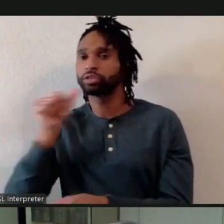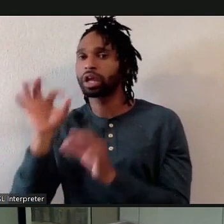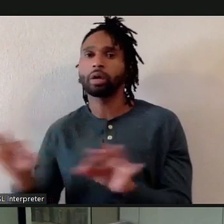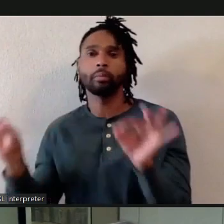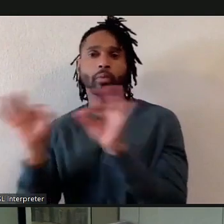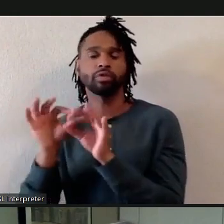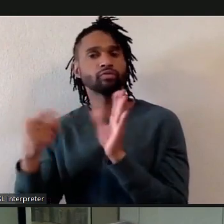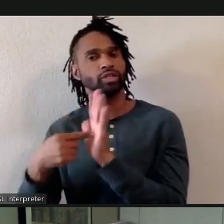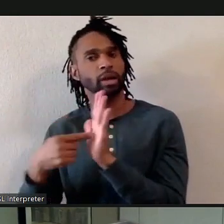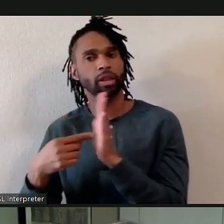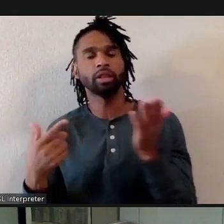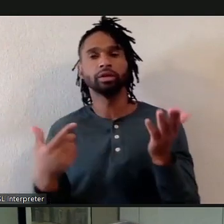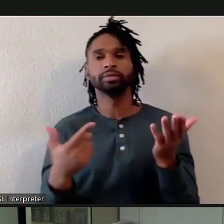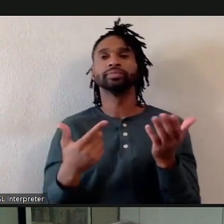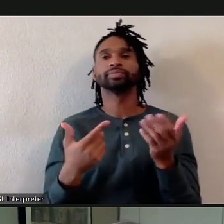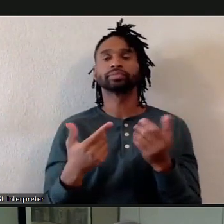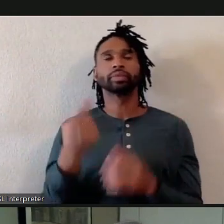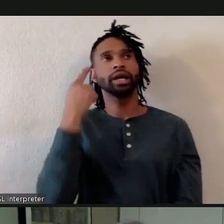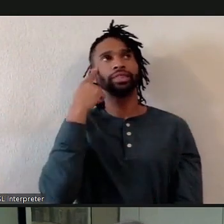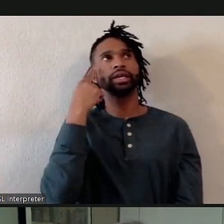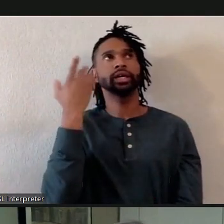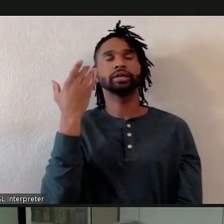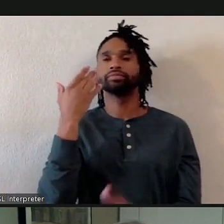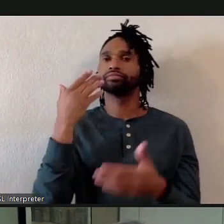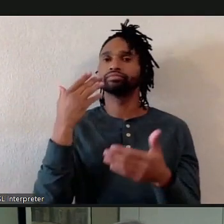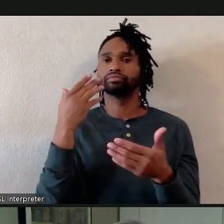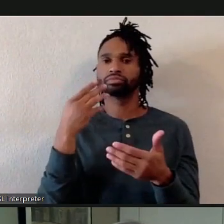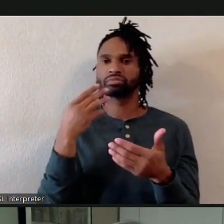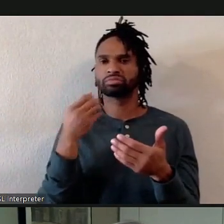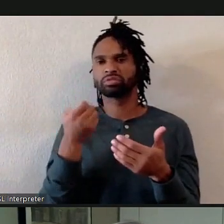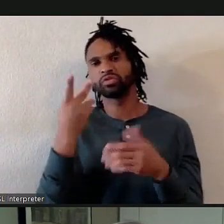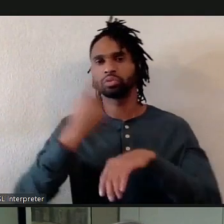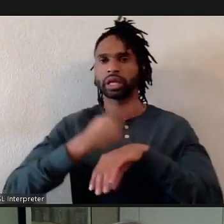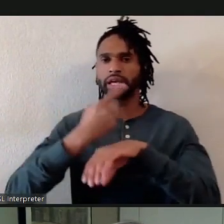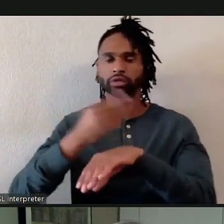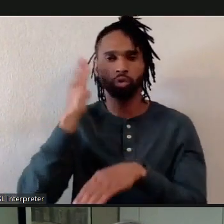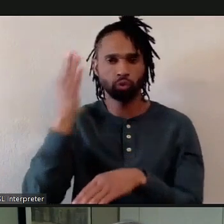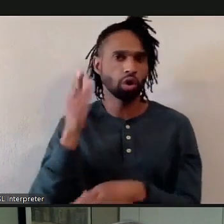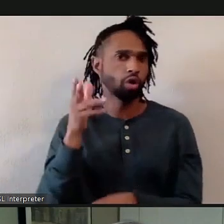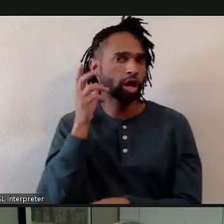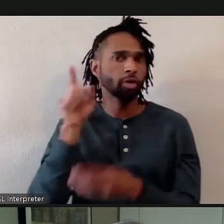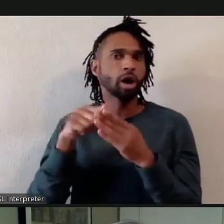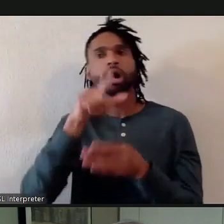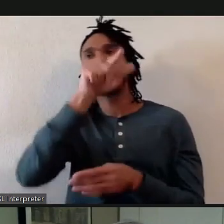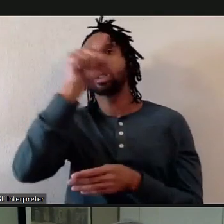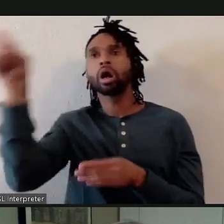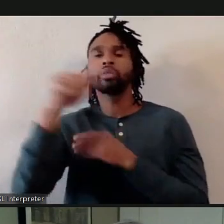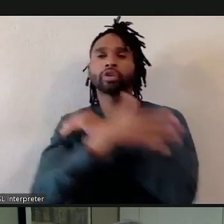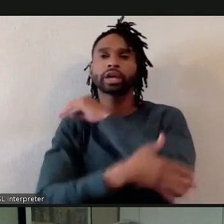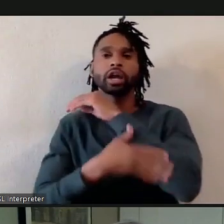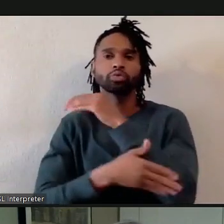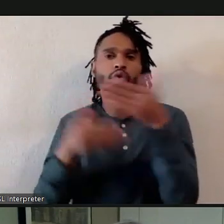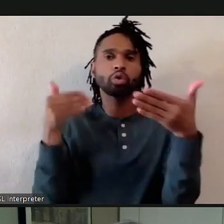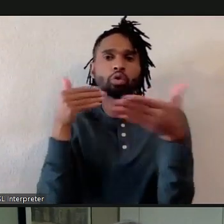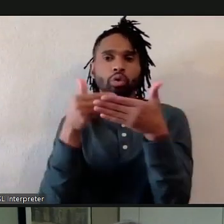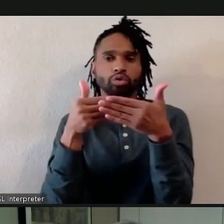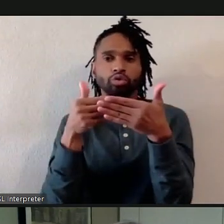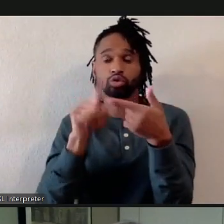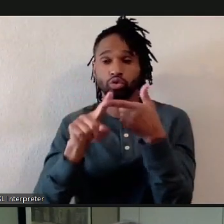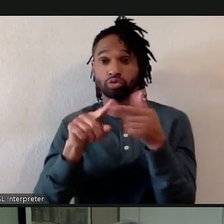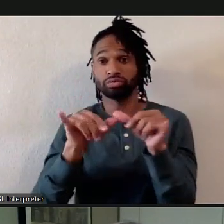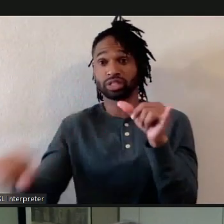example. I think over the next days, we'll hear about more counties being moved closer to the stay at home,